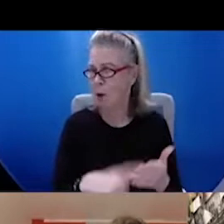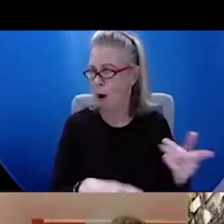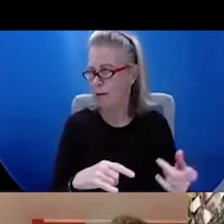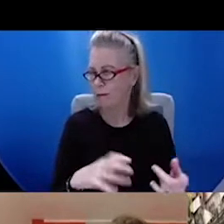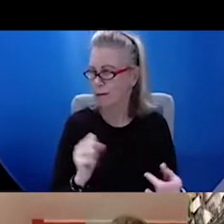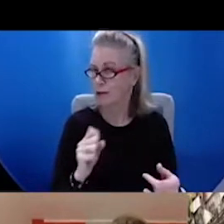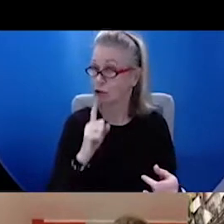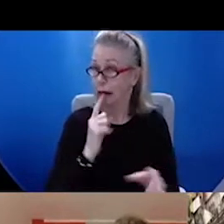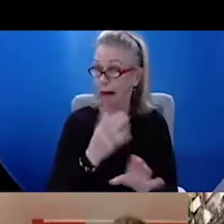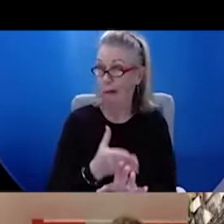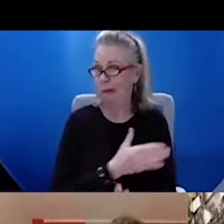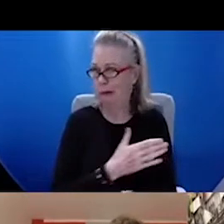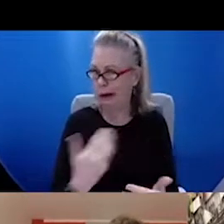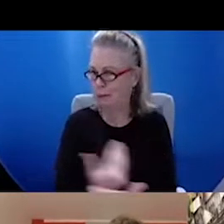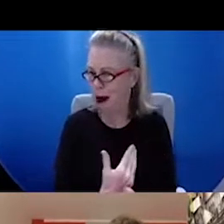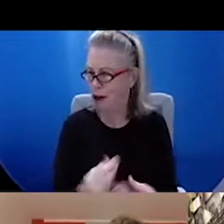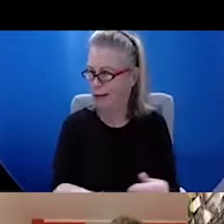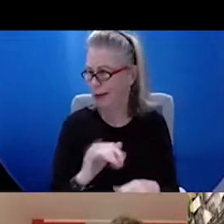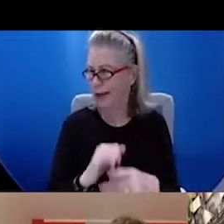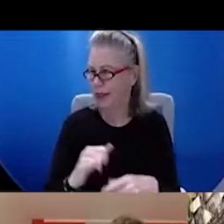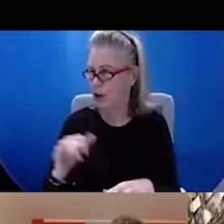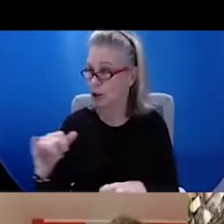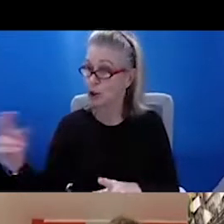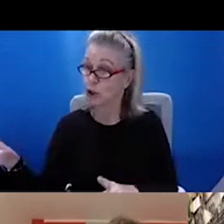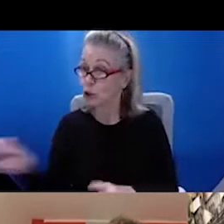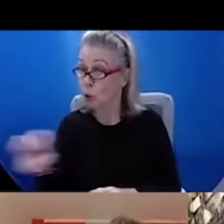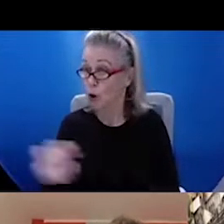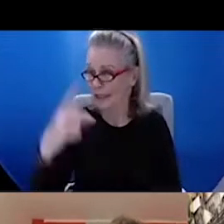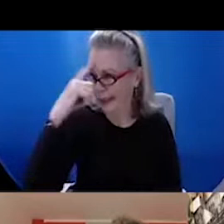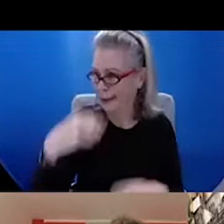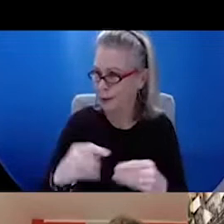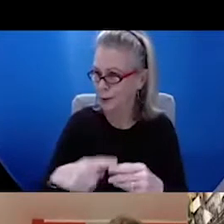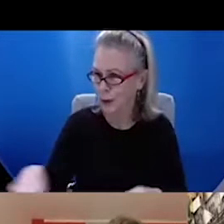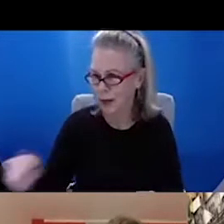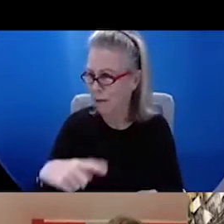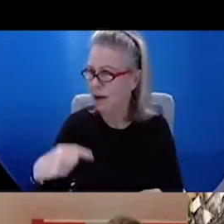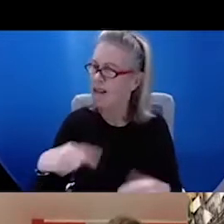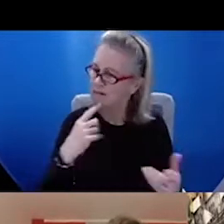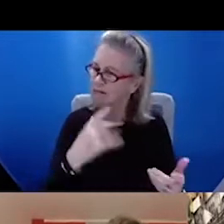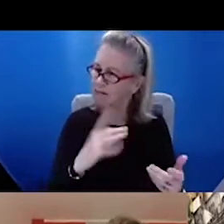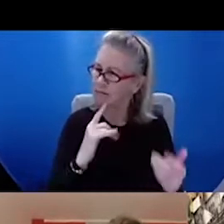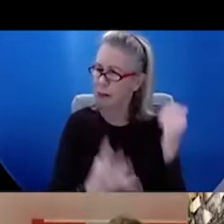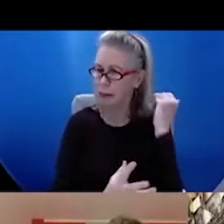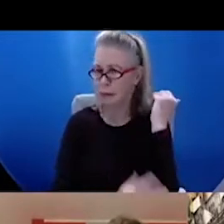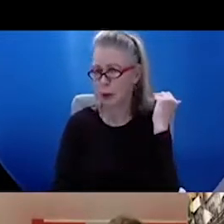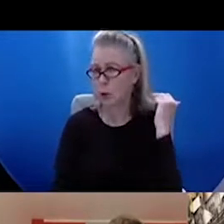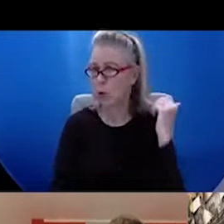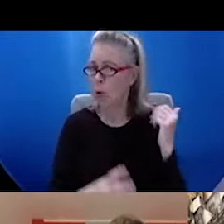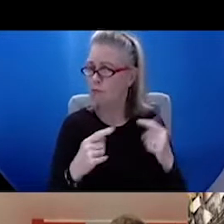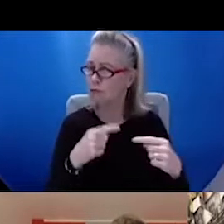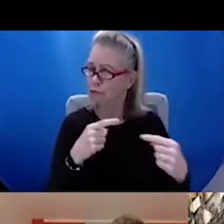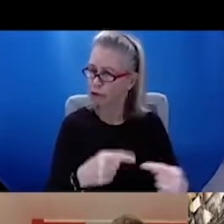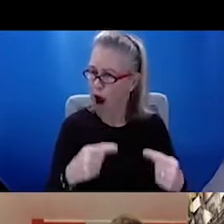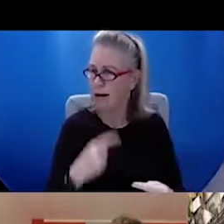where relatively poor dwellers struggle to live due to a political, economic, extractive, and gentrifying